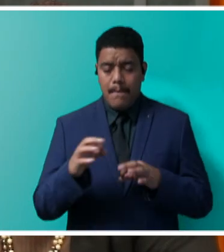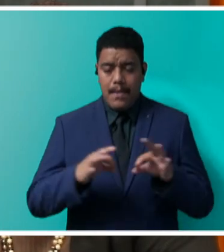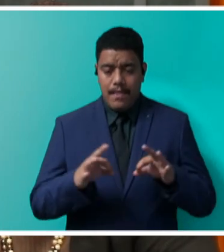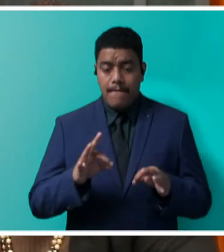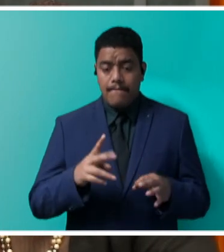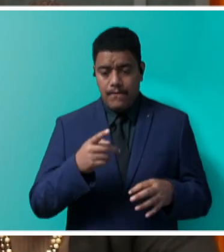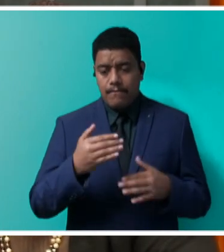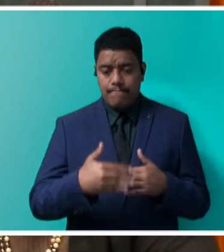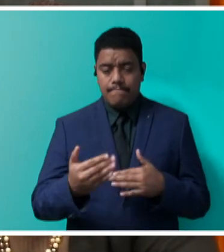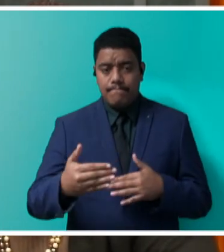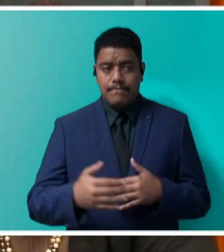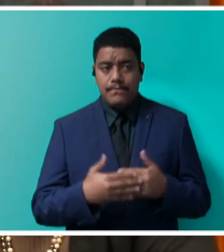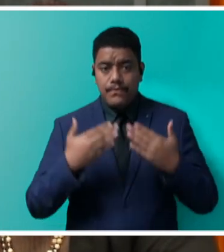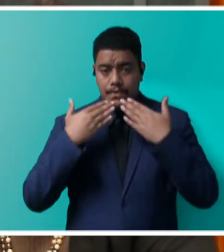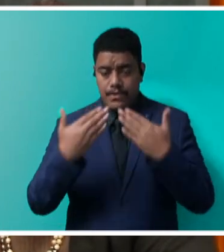the implementation.